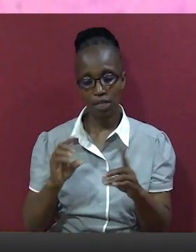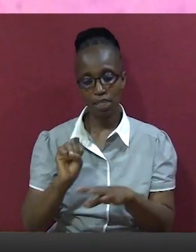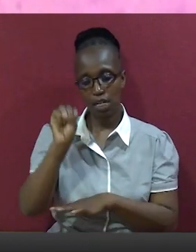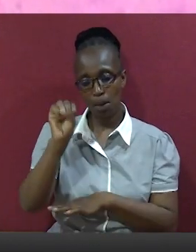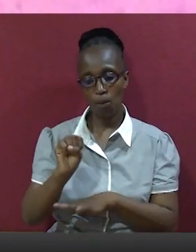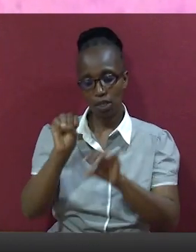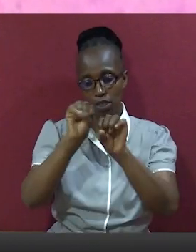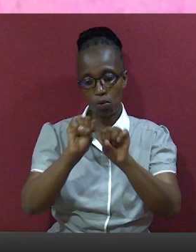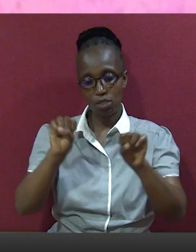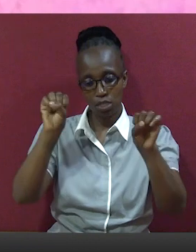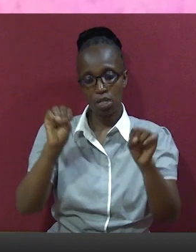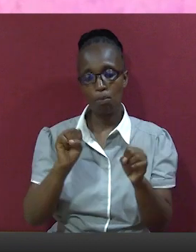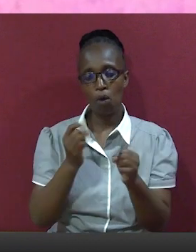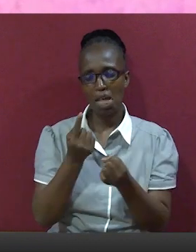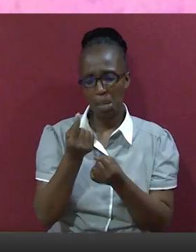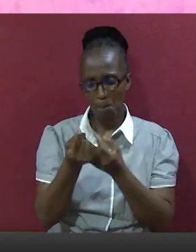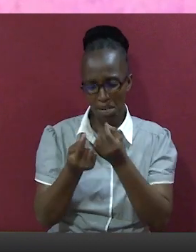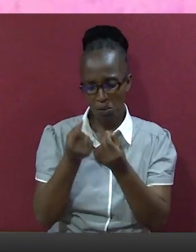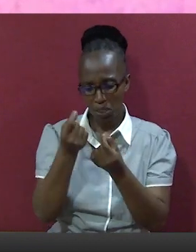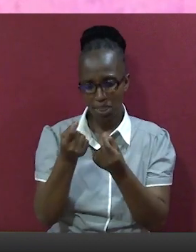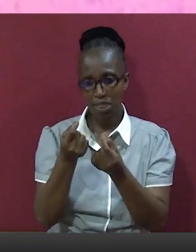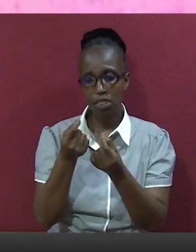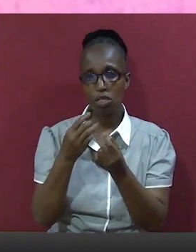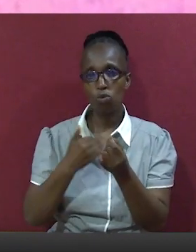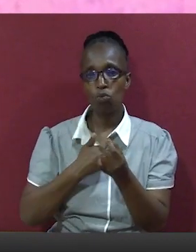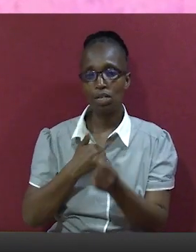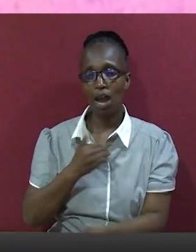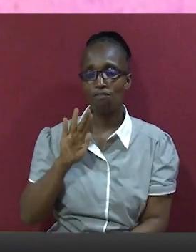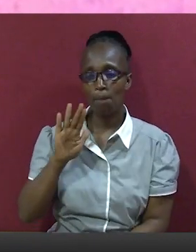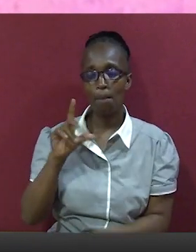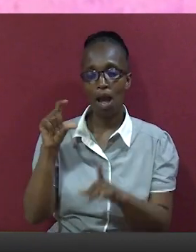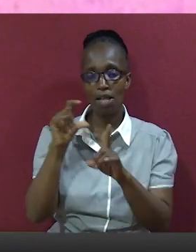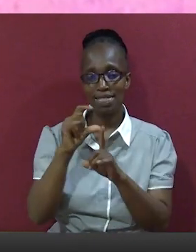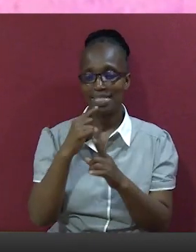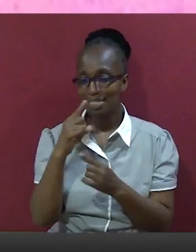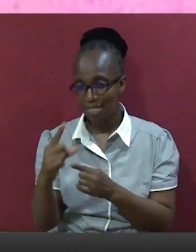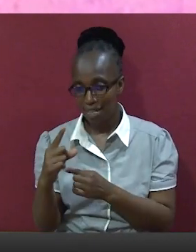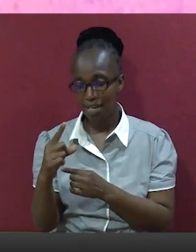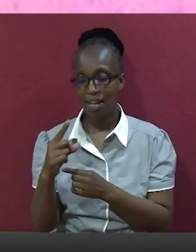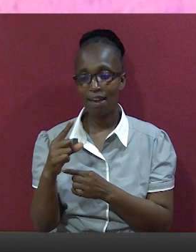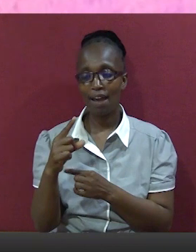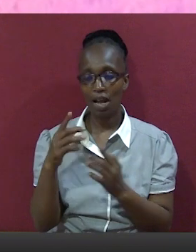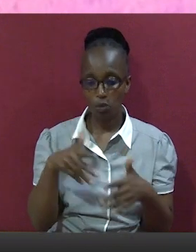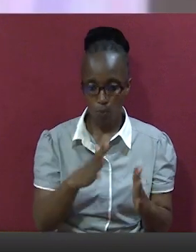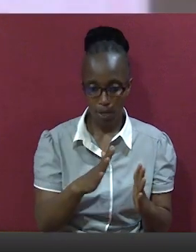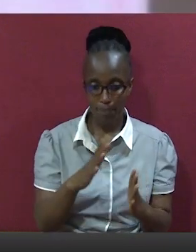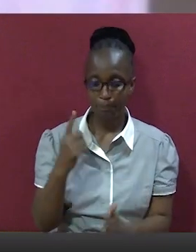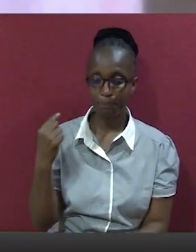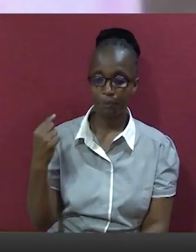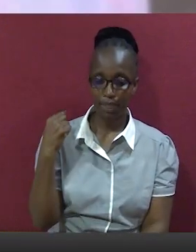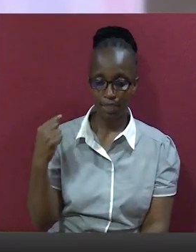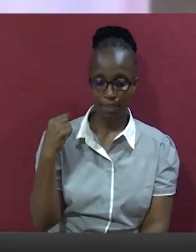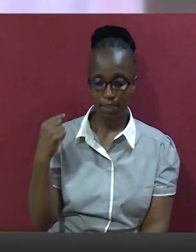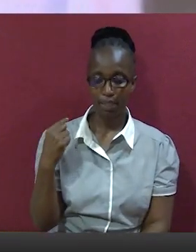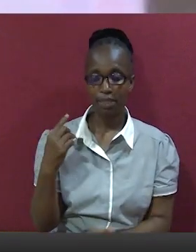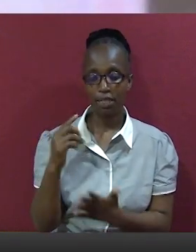of our political system, that the minority will have their say while the majority have their way. Jana